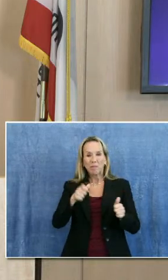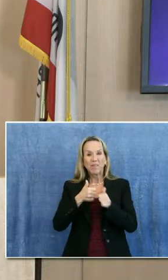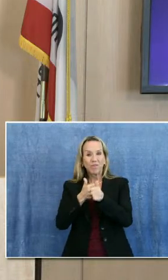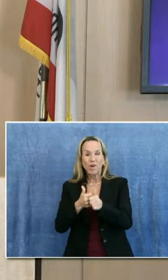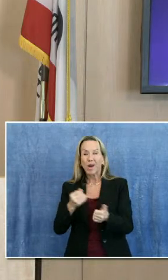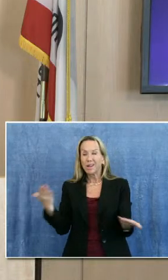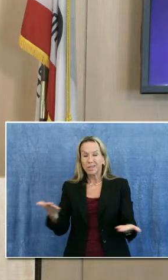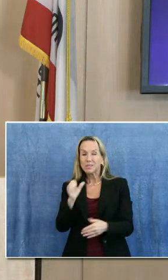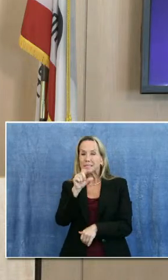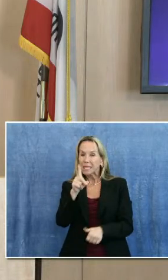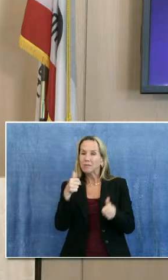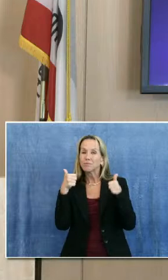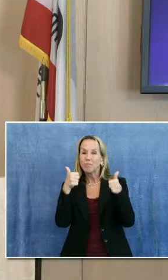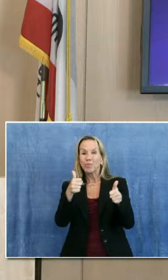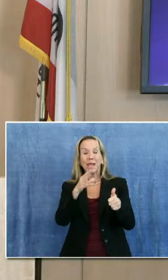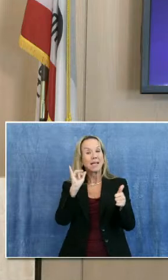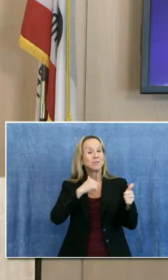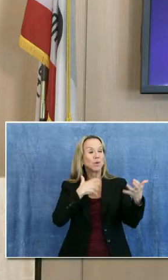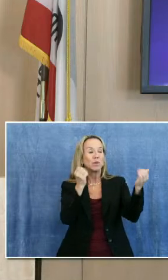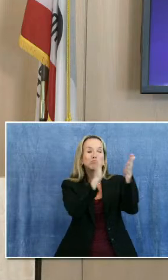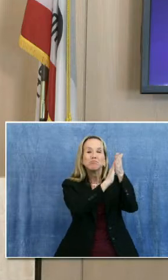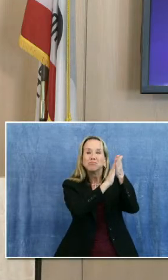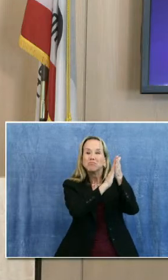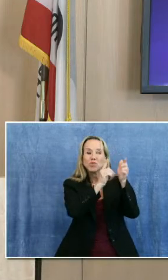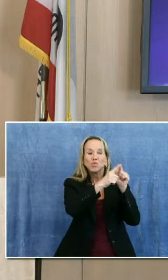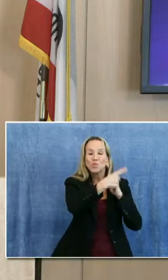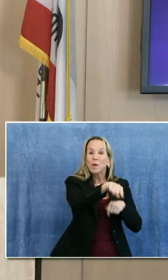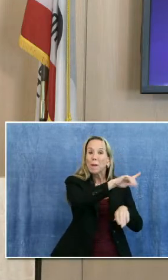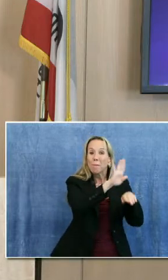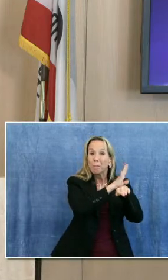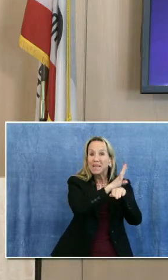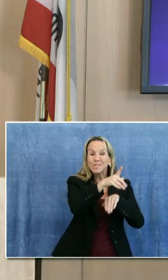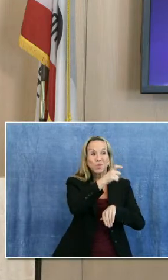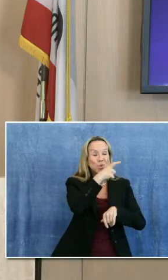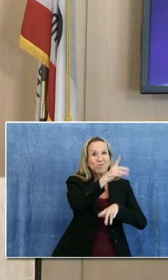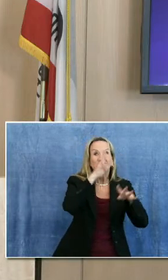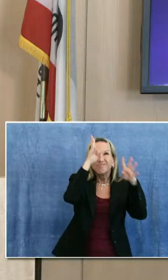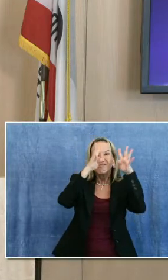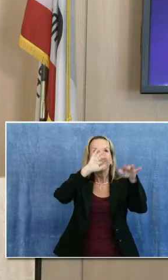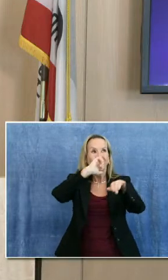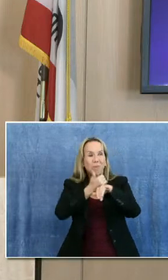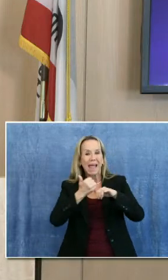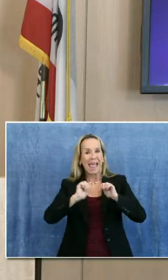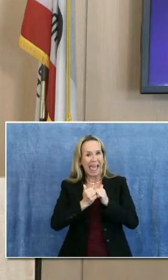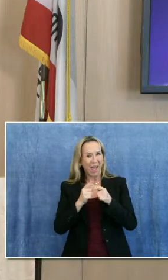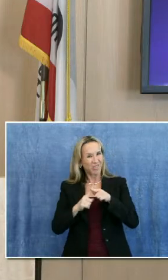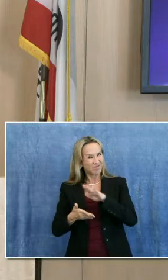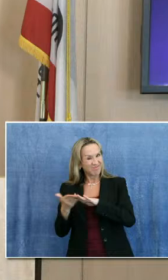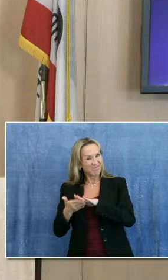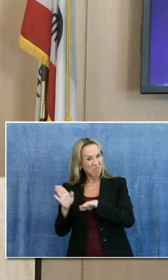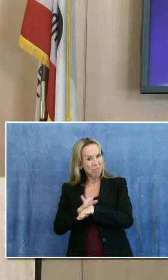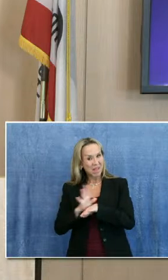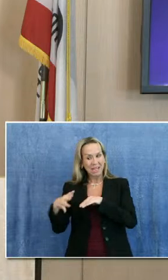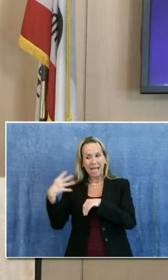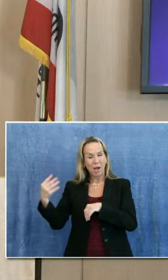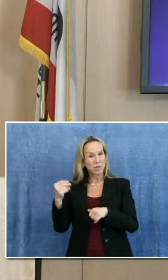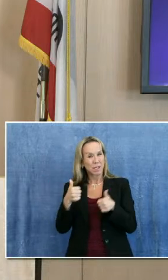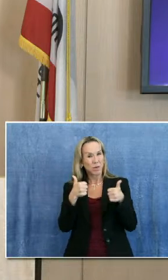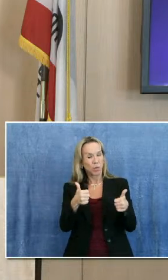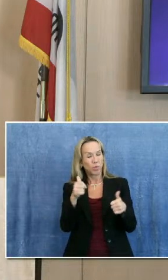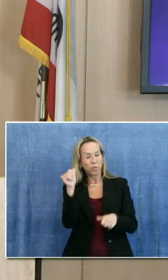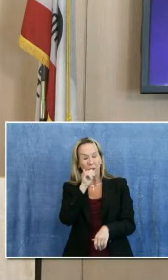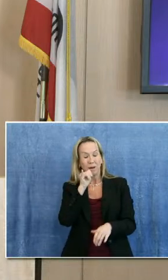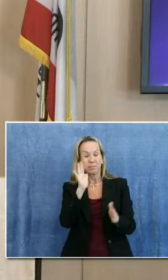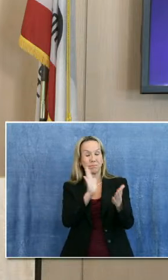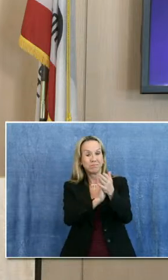businesses that have been responsive and innovative to implement the state's order to conduct business operations outdoors.